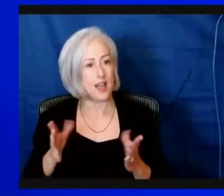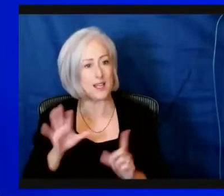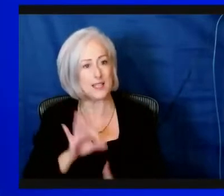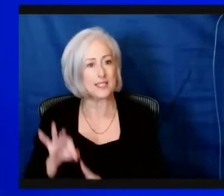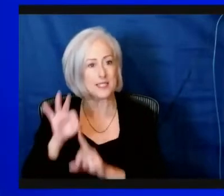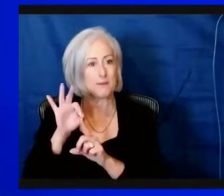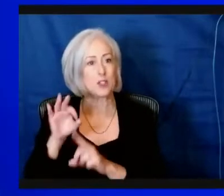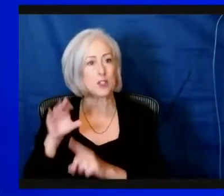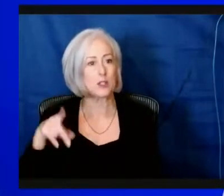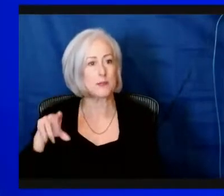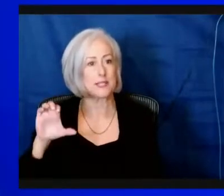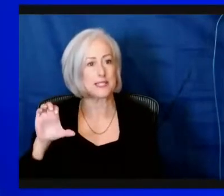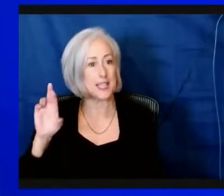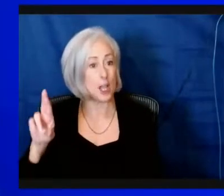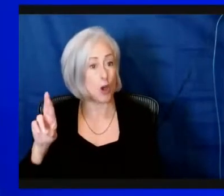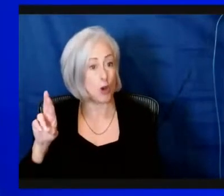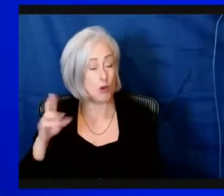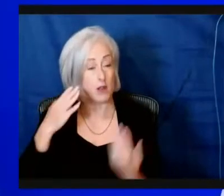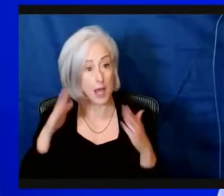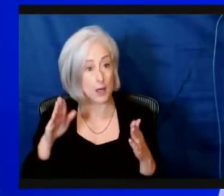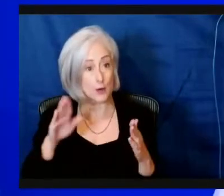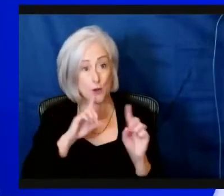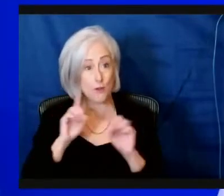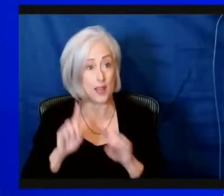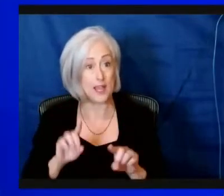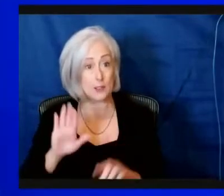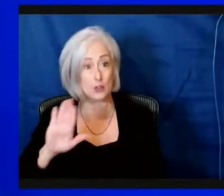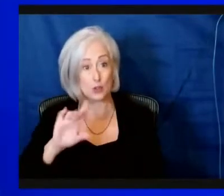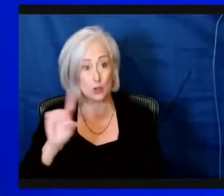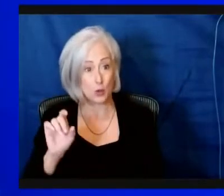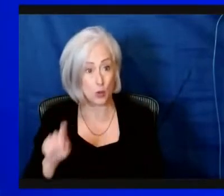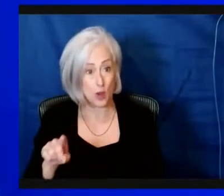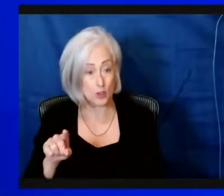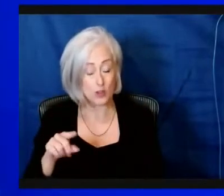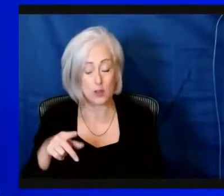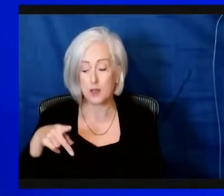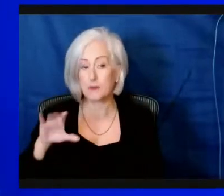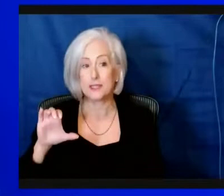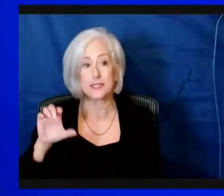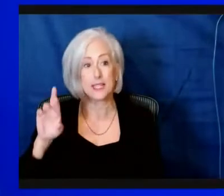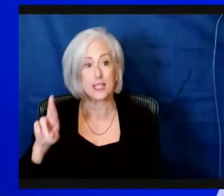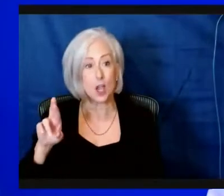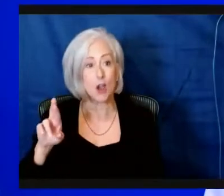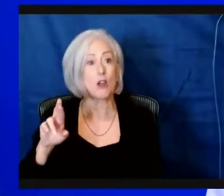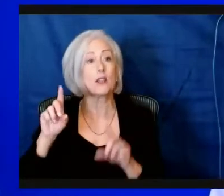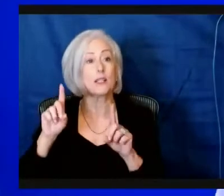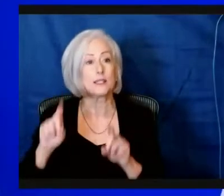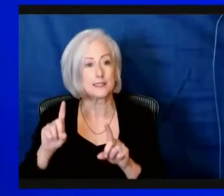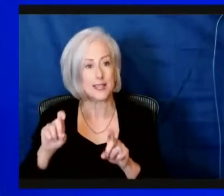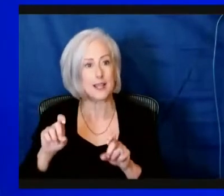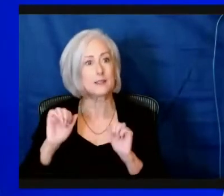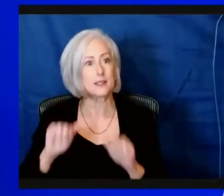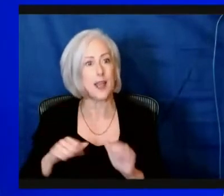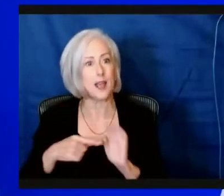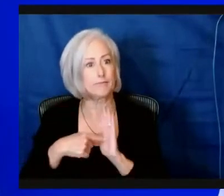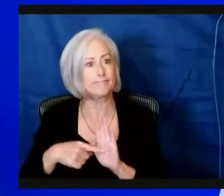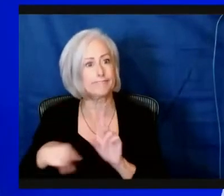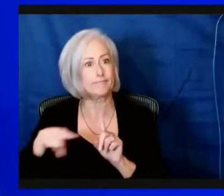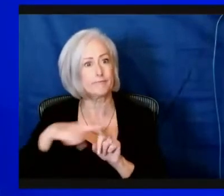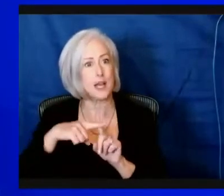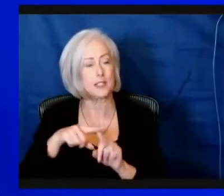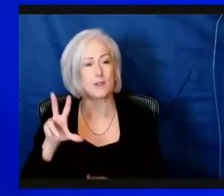that answers your question. We know PCR tests can be positive for 30, 60 days even. The antigen test should